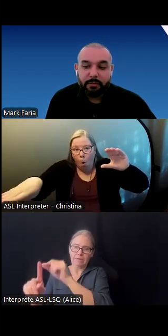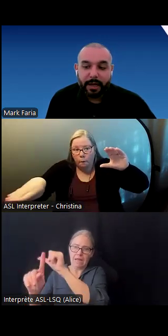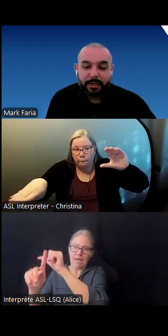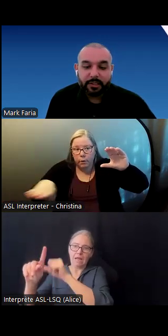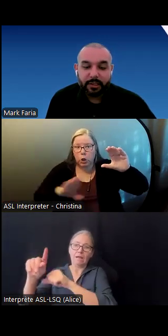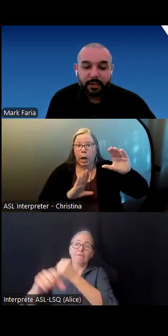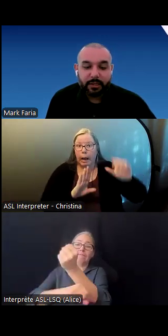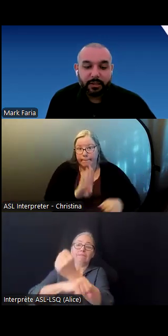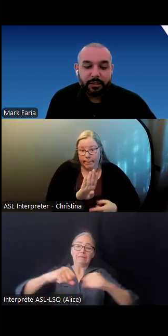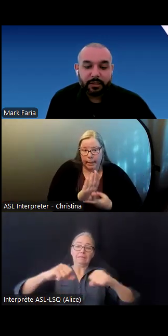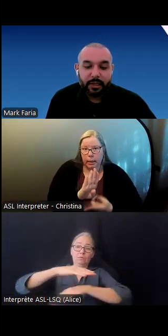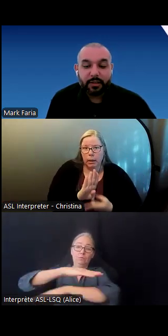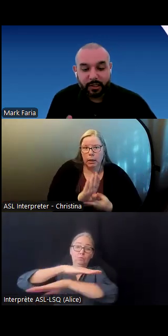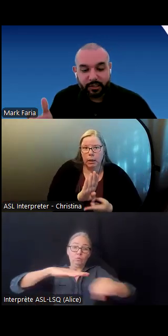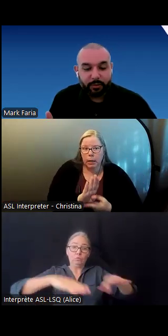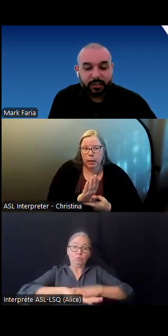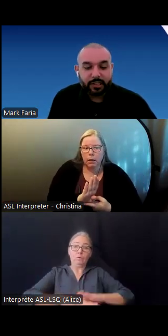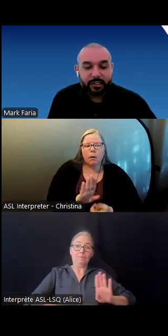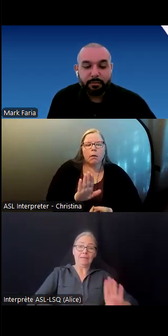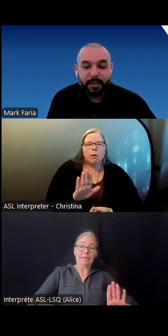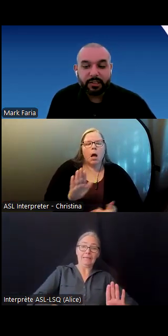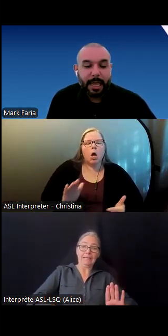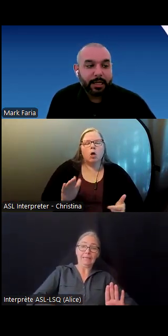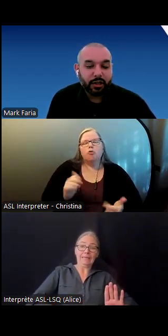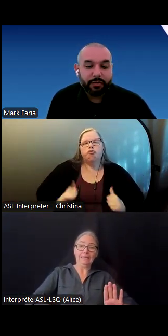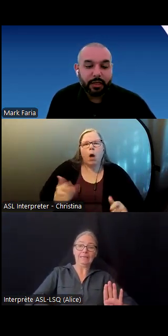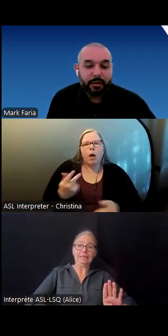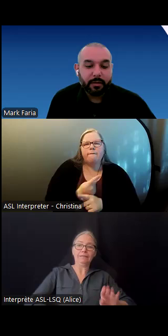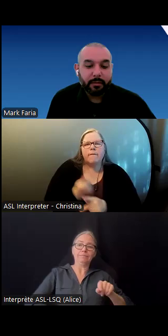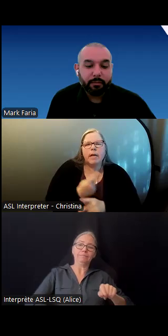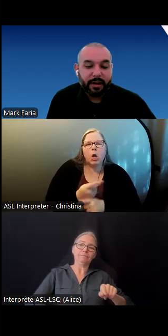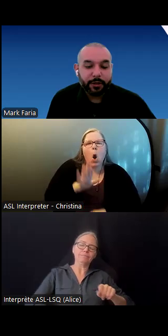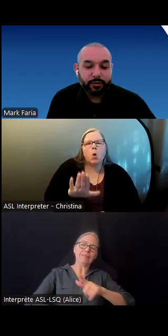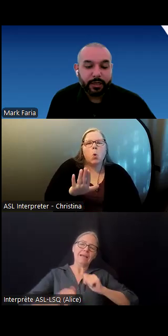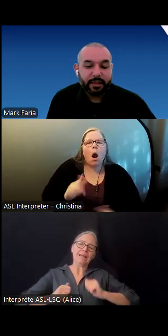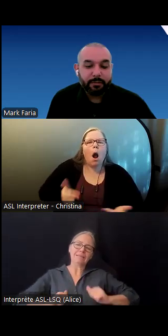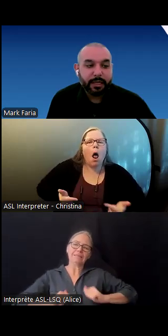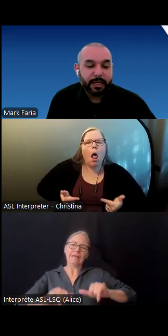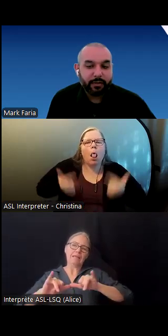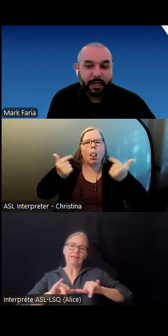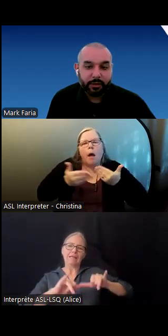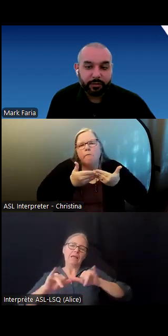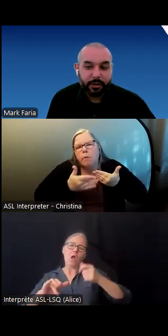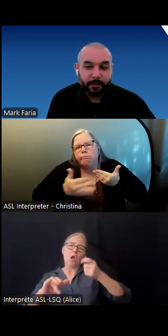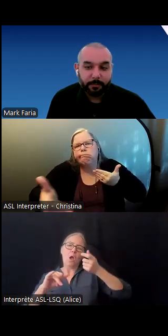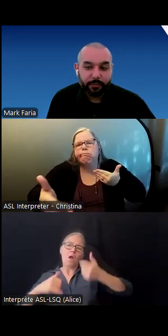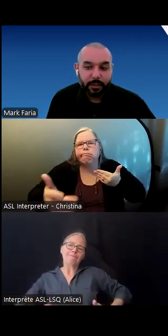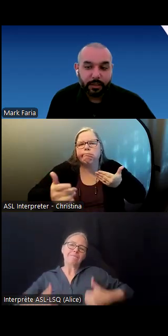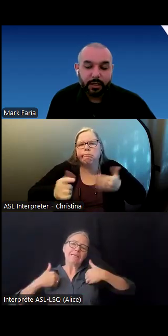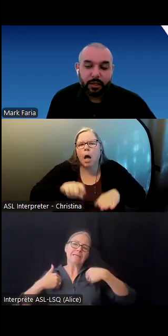3 minus, in this example, 60, but it's the age of the beneficiary at the beginning of the calendar